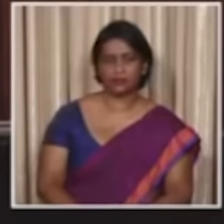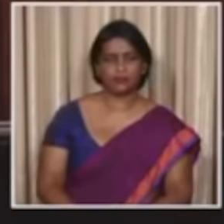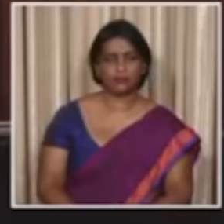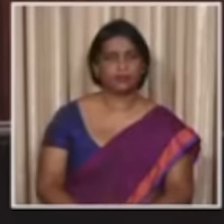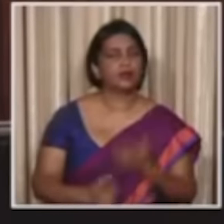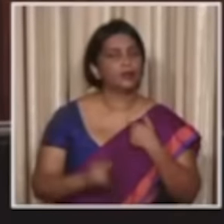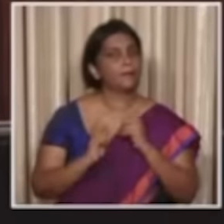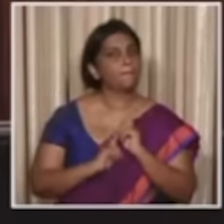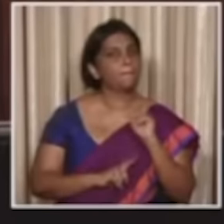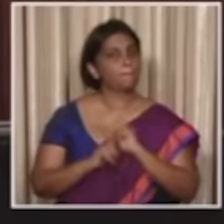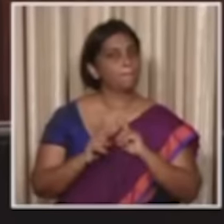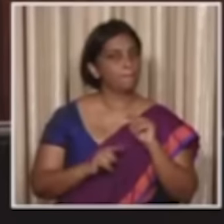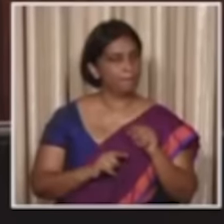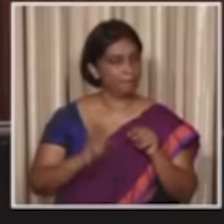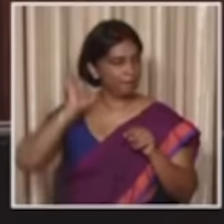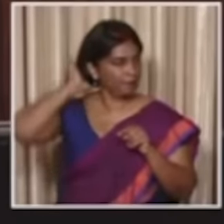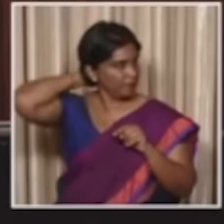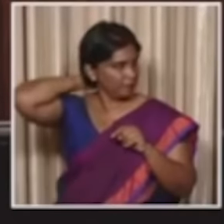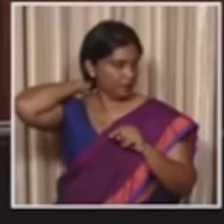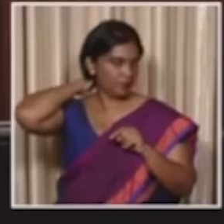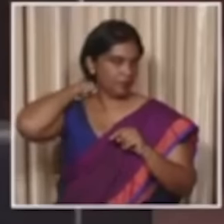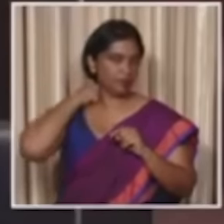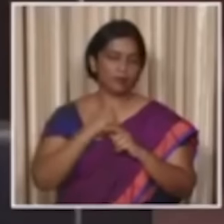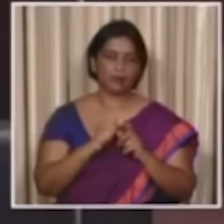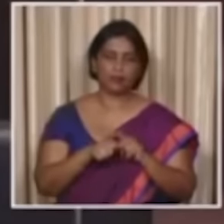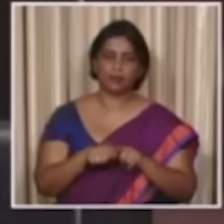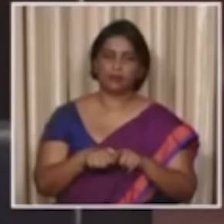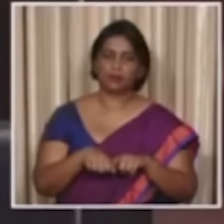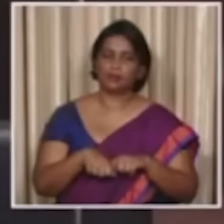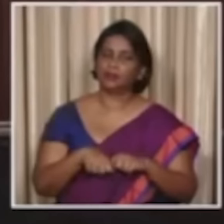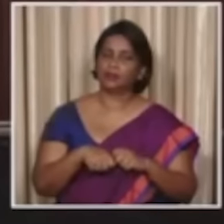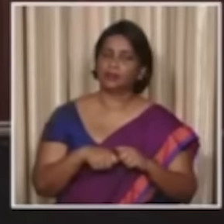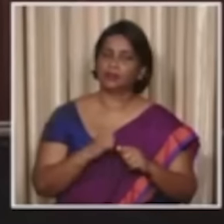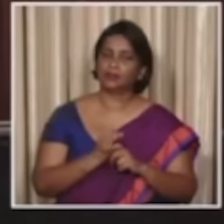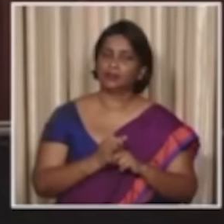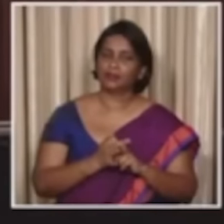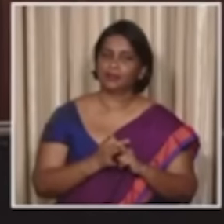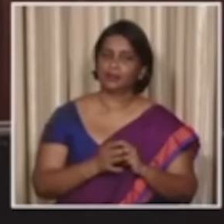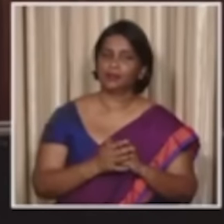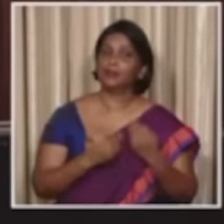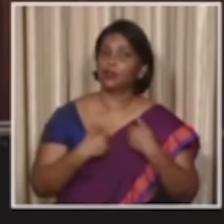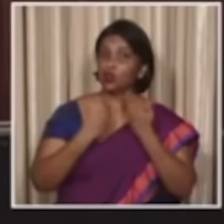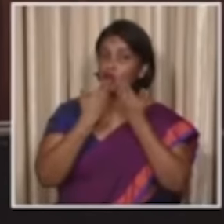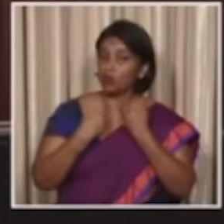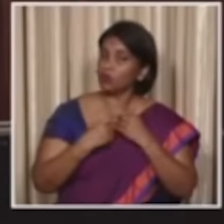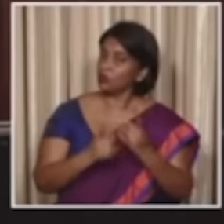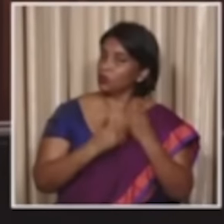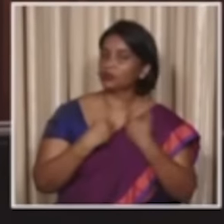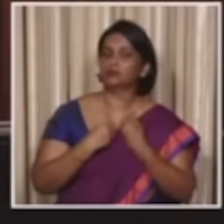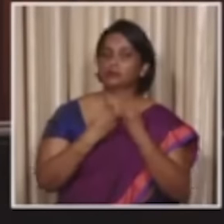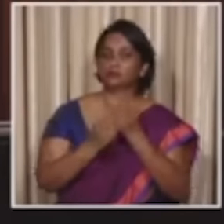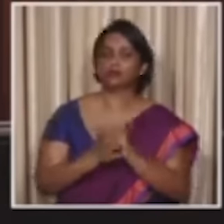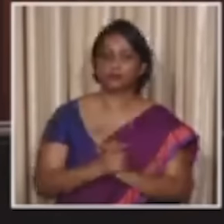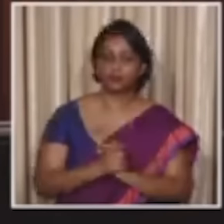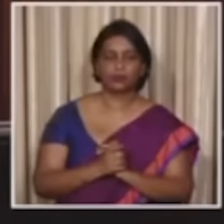You can't change the list. I did not change the list. Then who changed it? I was told to give that. The secretariat advised me,